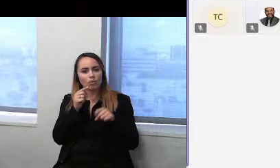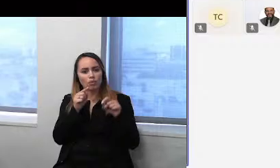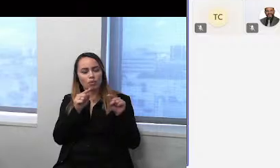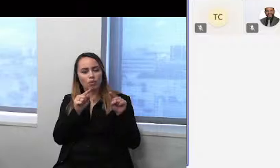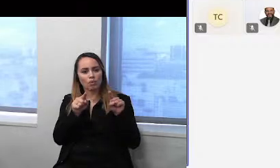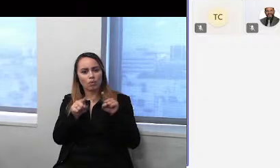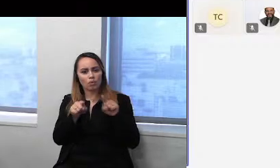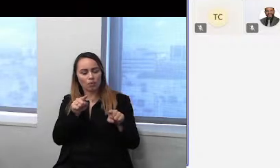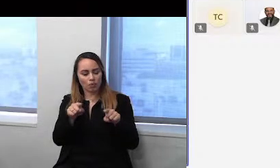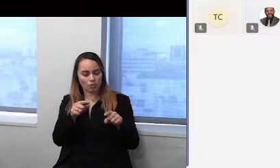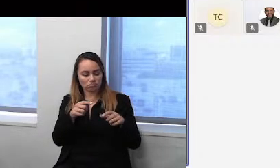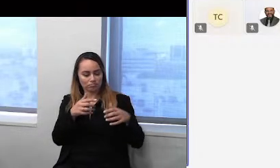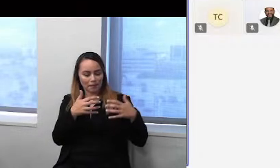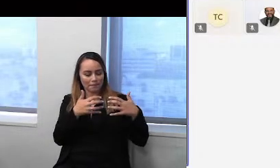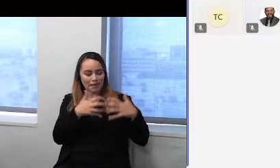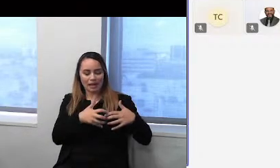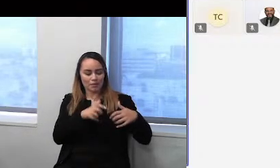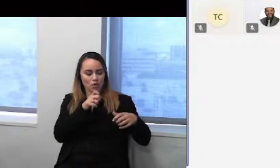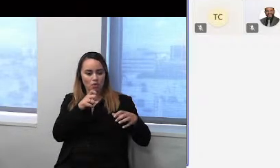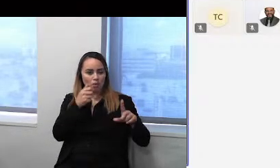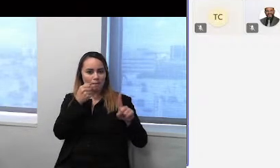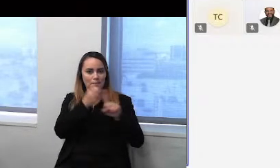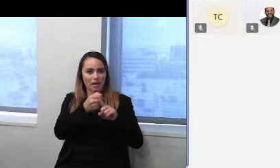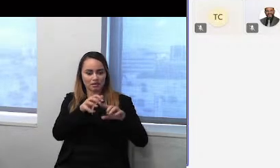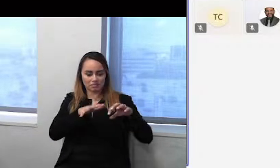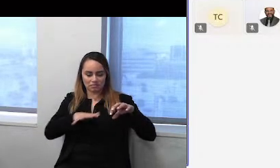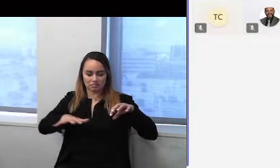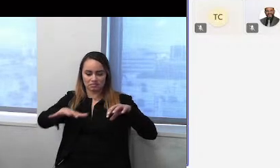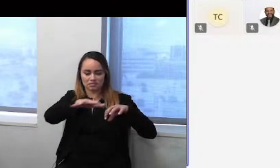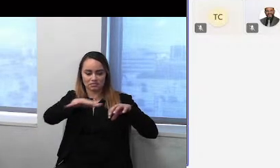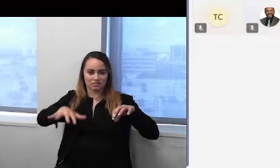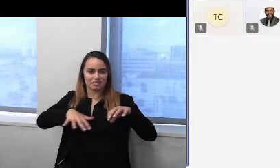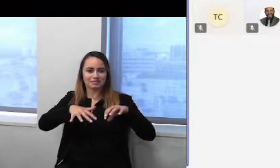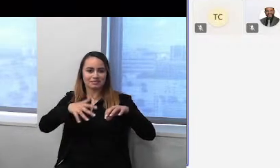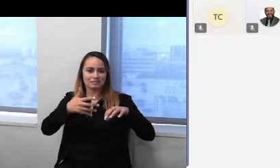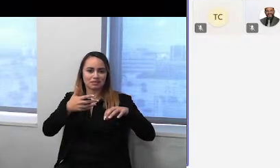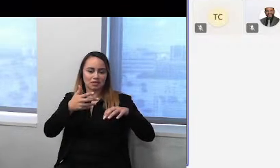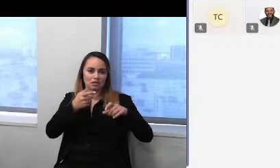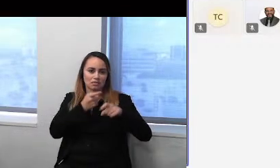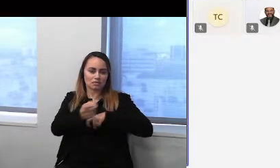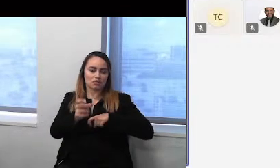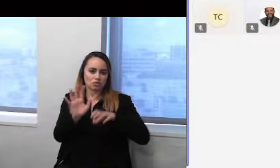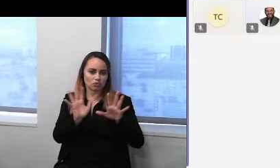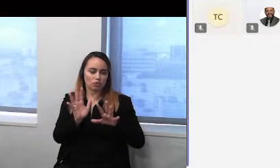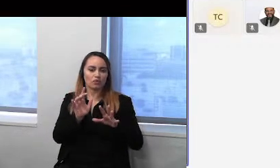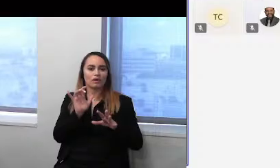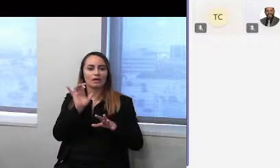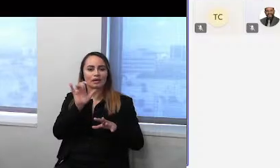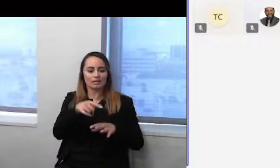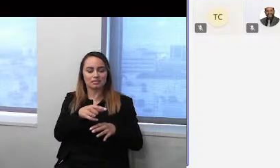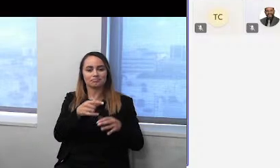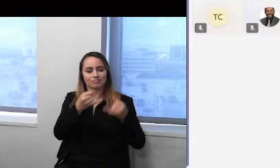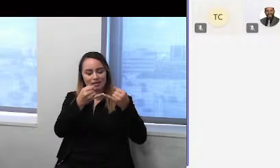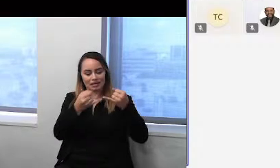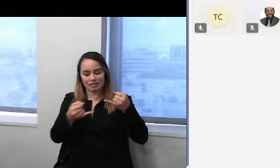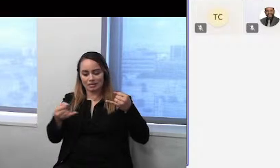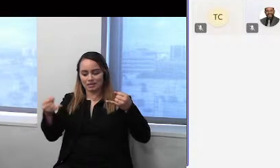use a different configuration, it's called a linear assessment. You have a fault on the bus, you lose all your